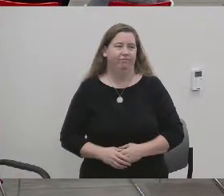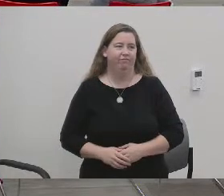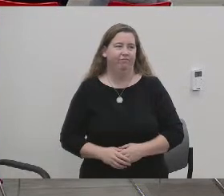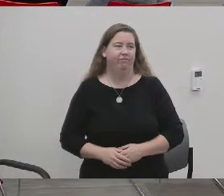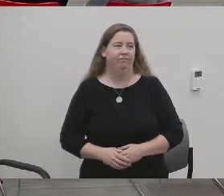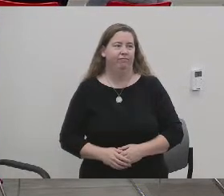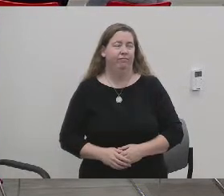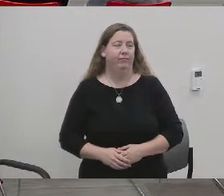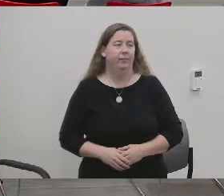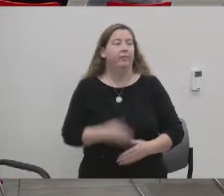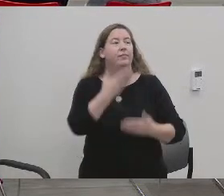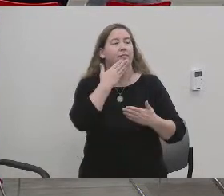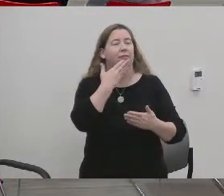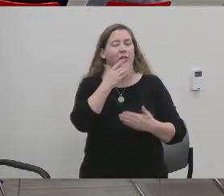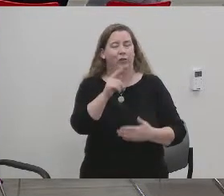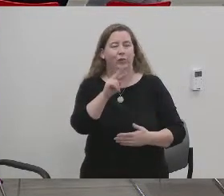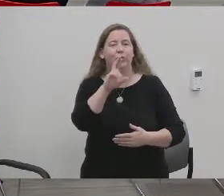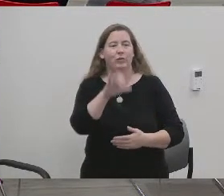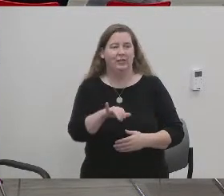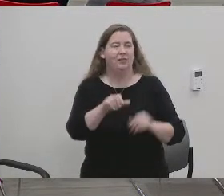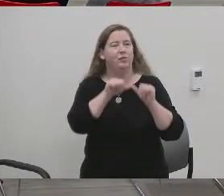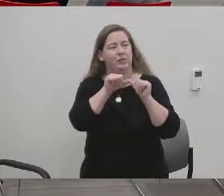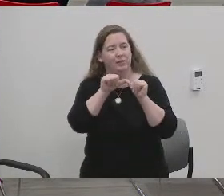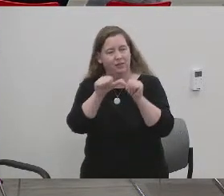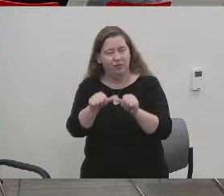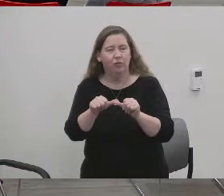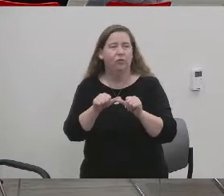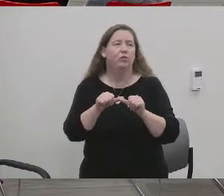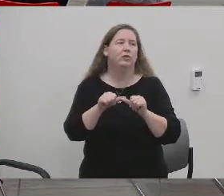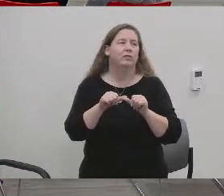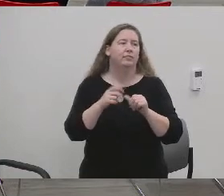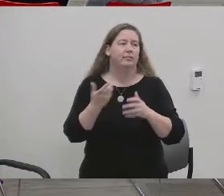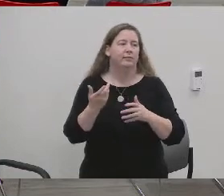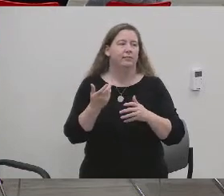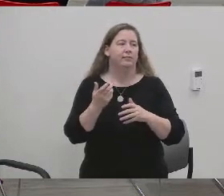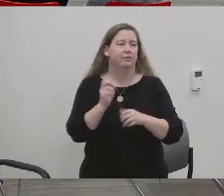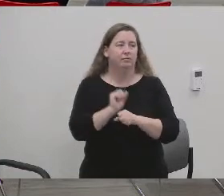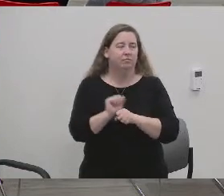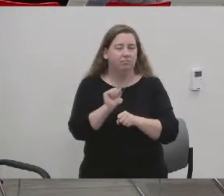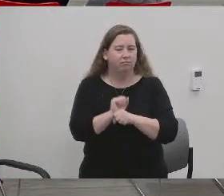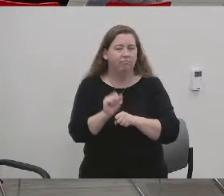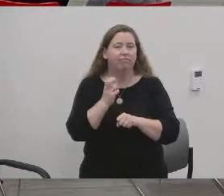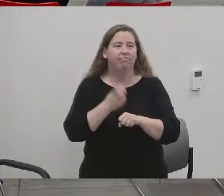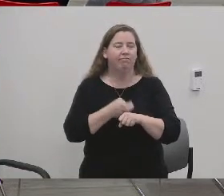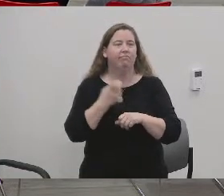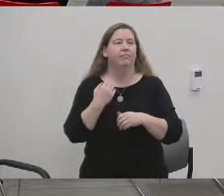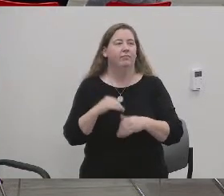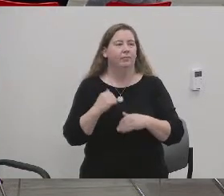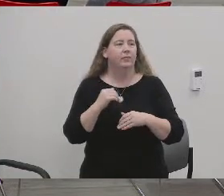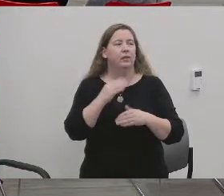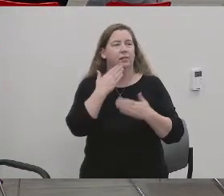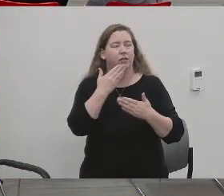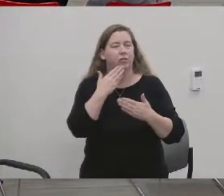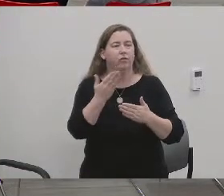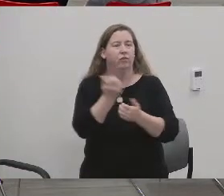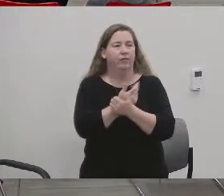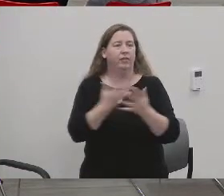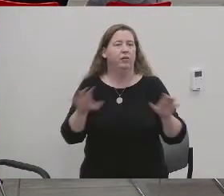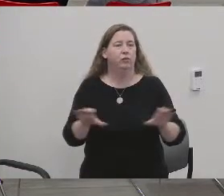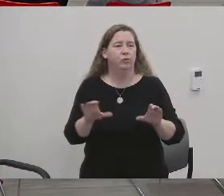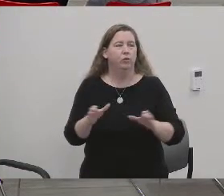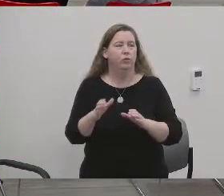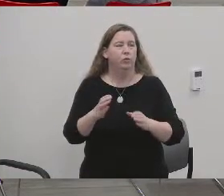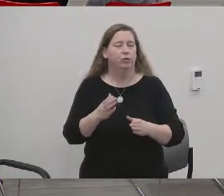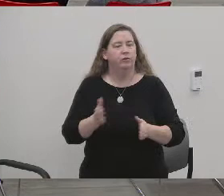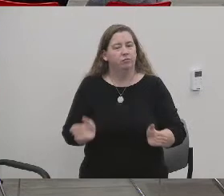And Trace, thank you very much for continuing. Obviously, I have first-hand experience, Emily, as well, and what you've done to inspire our children at